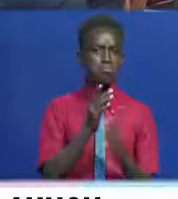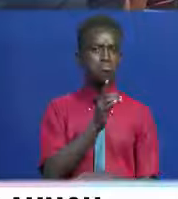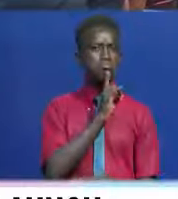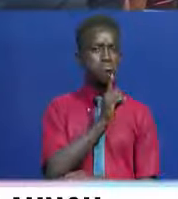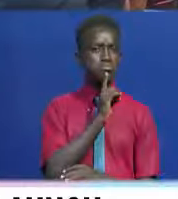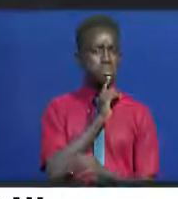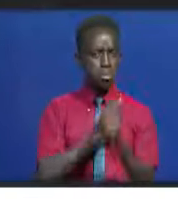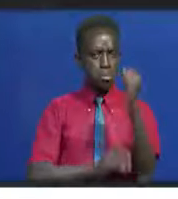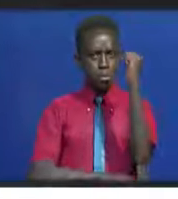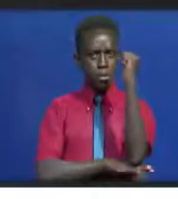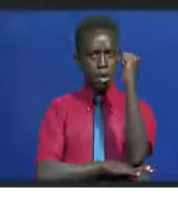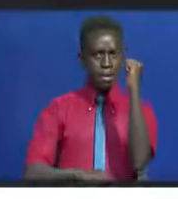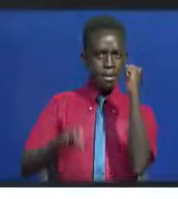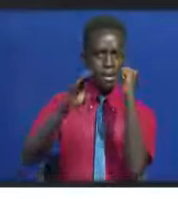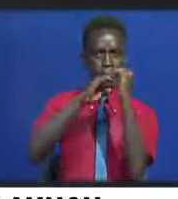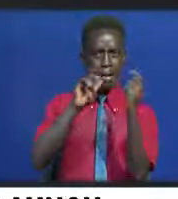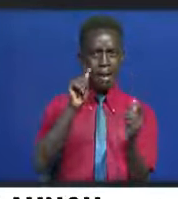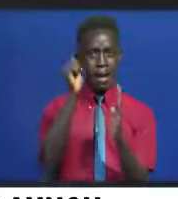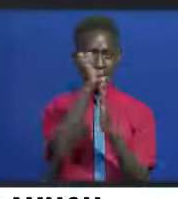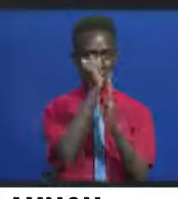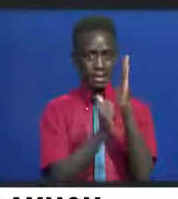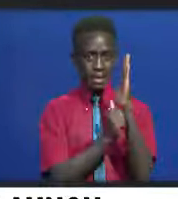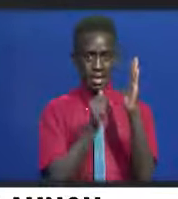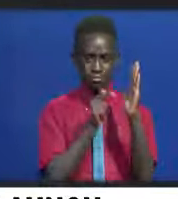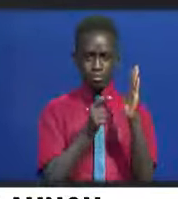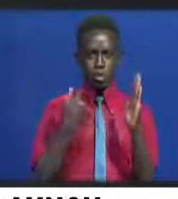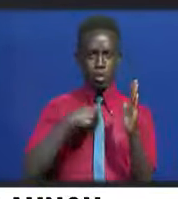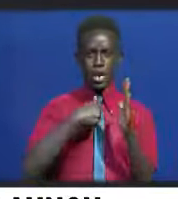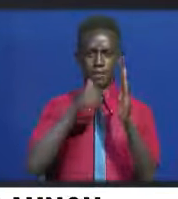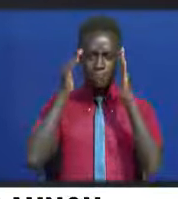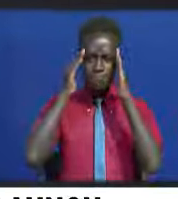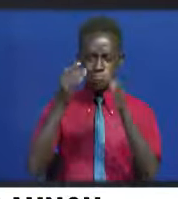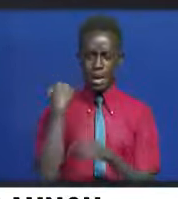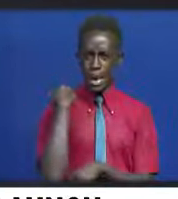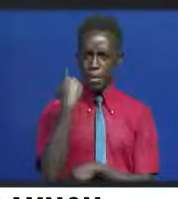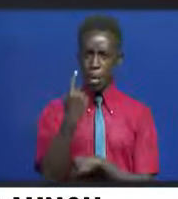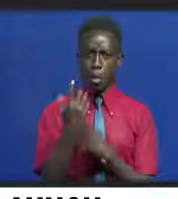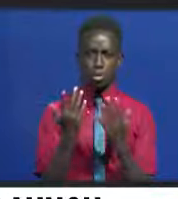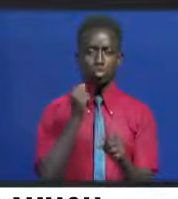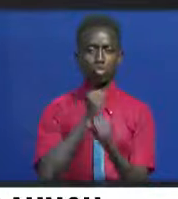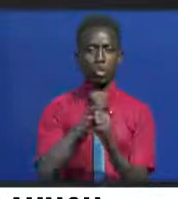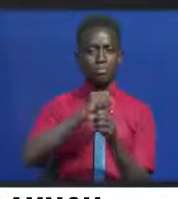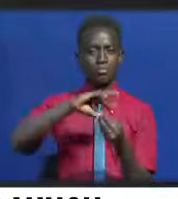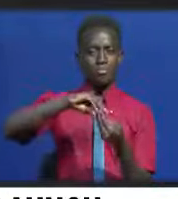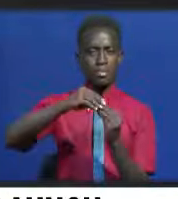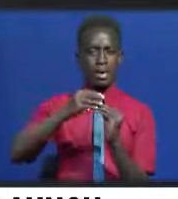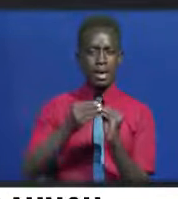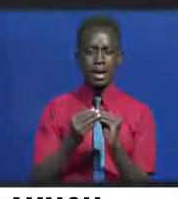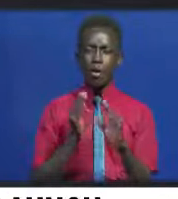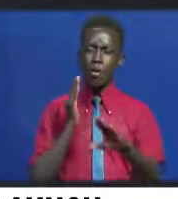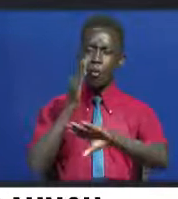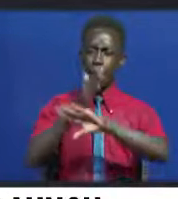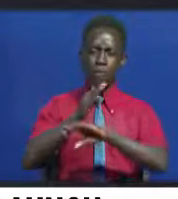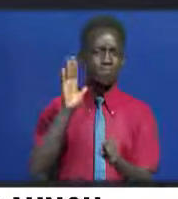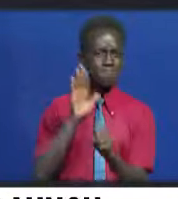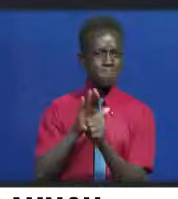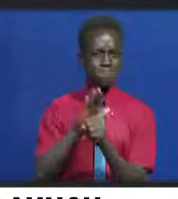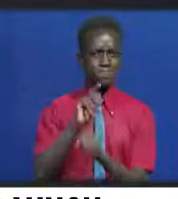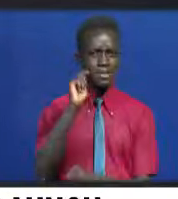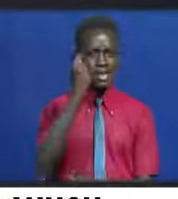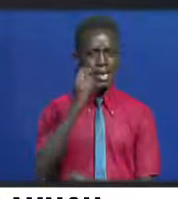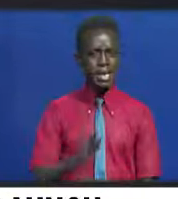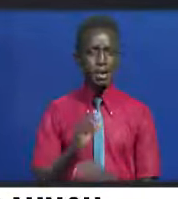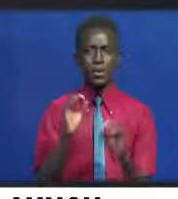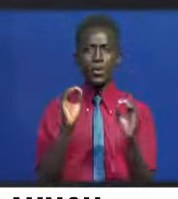have given priority to job creation for the millions of unemployed Kenyans working in the dual carry sector.